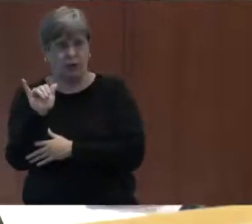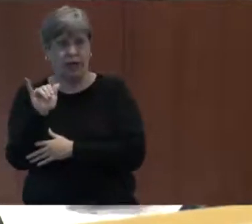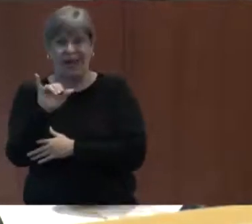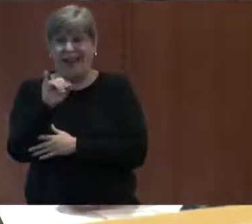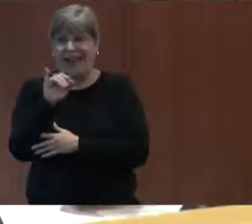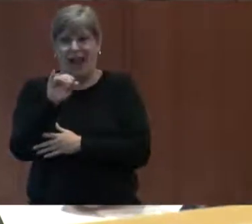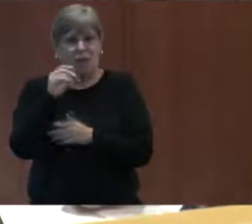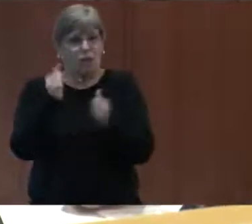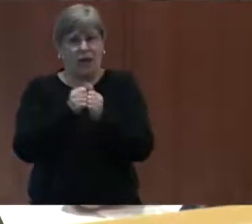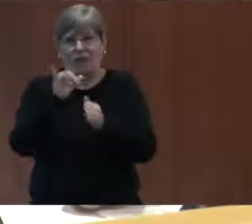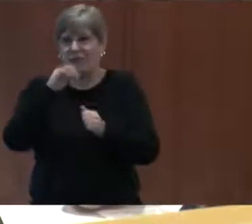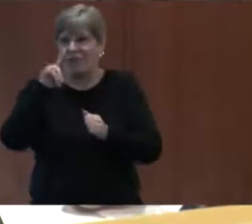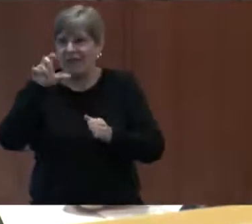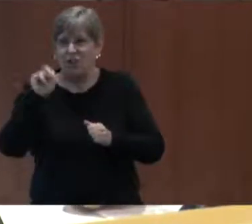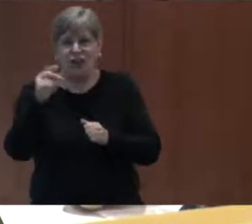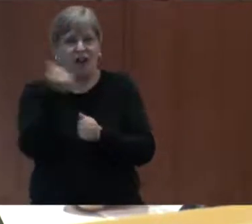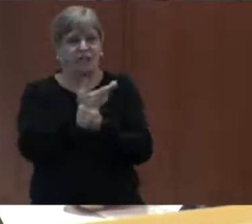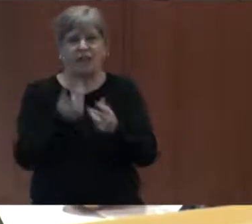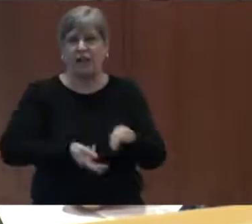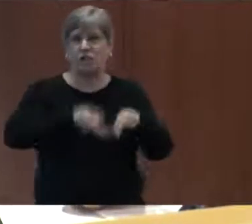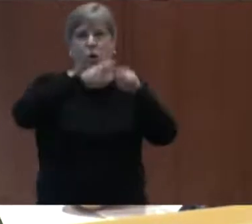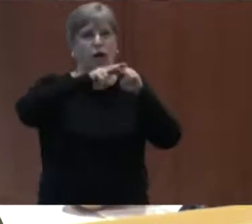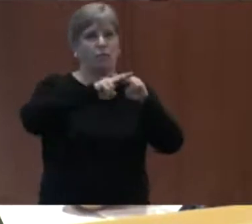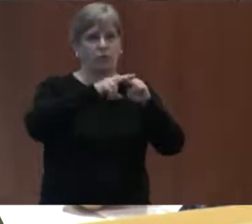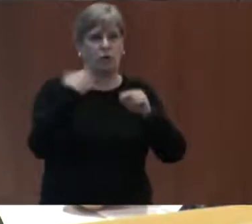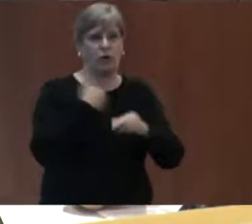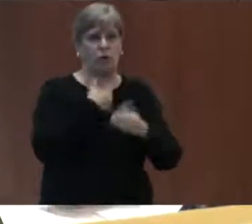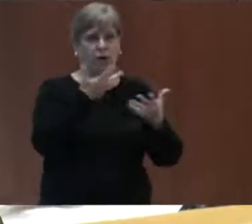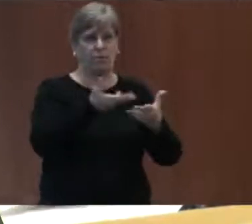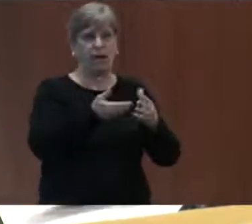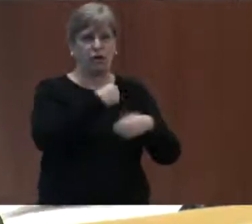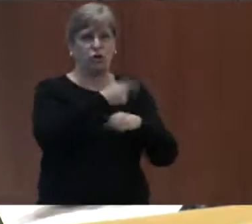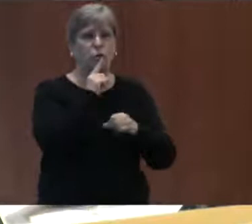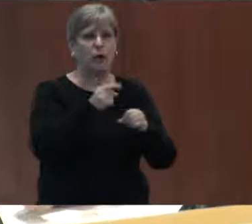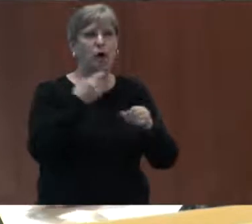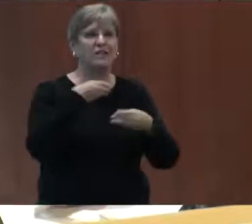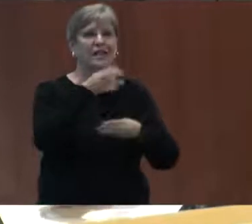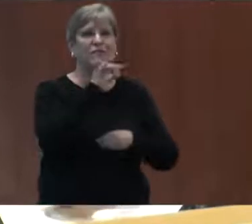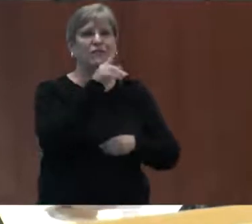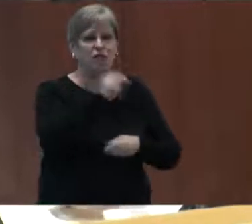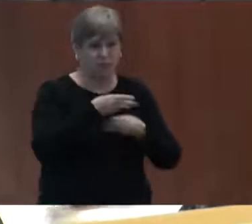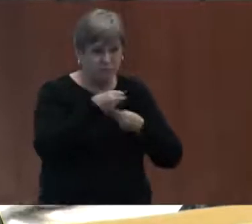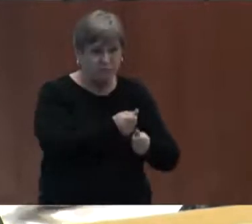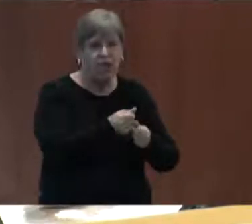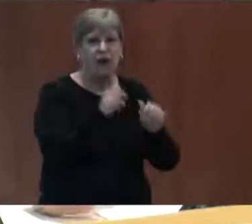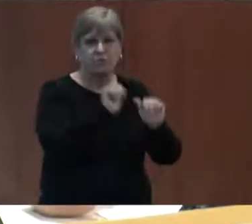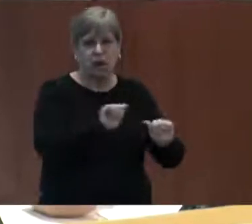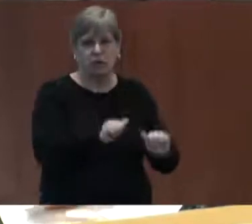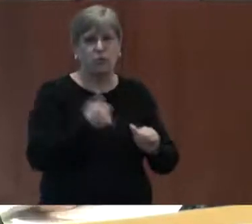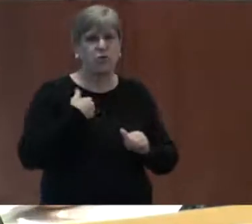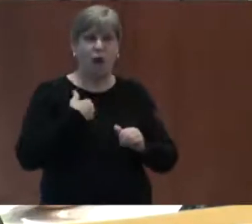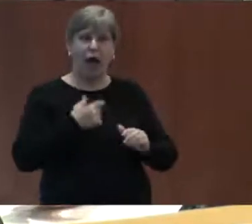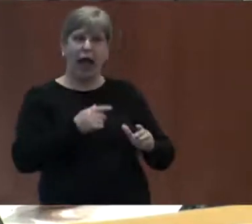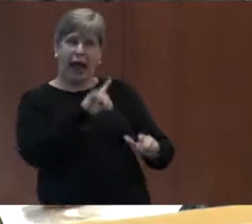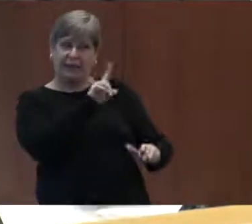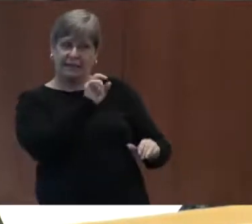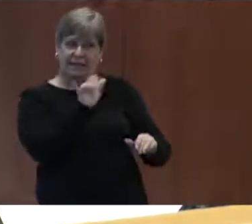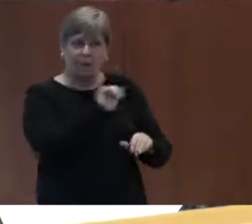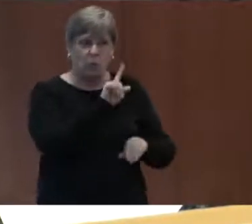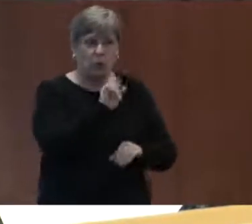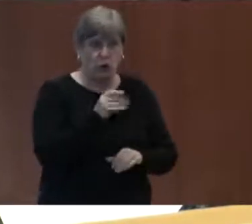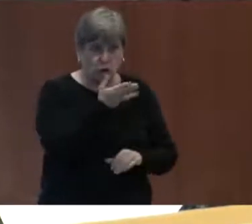inflation, everything has gone up. So we want to make sure we do things as efficiently as possible. So I kind of push back on the team on the same question you